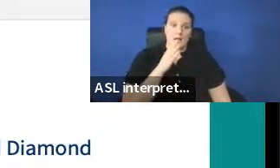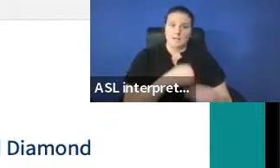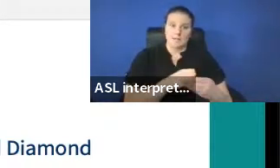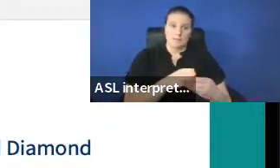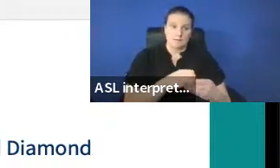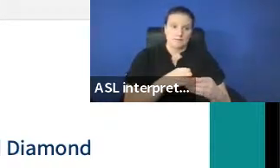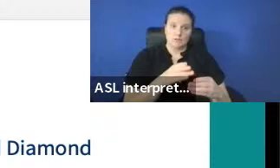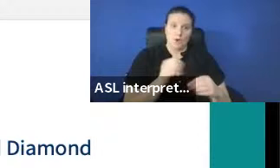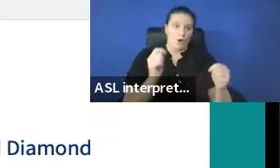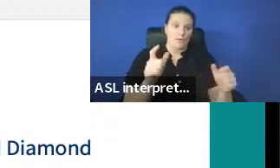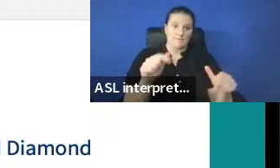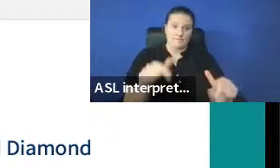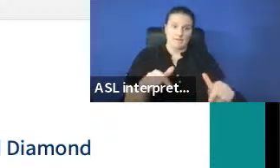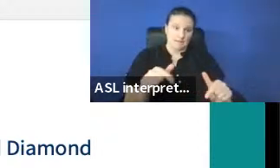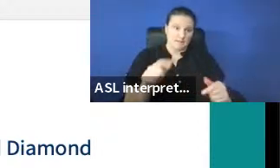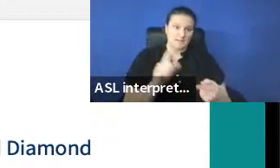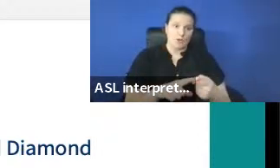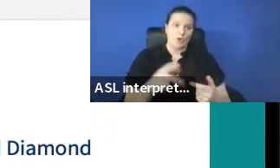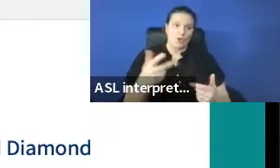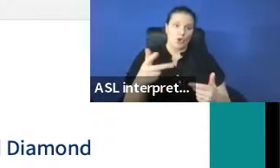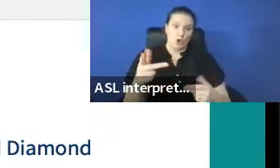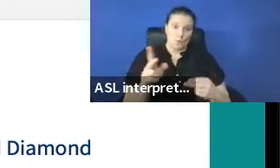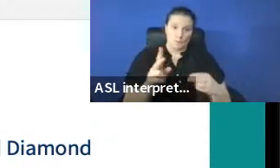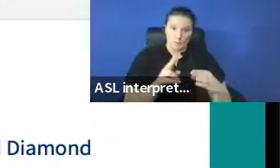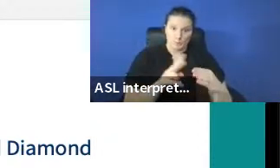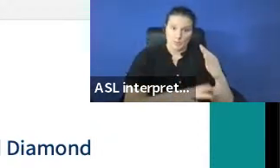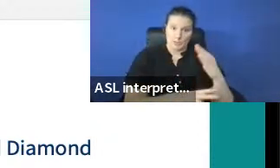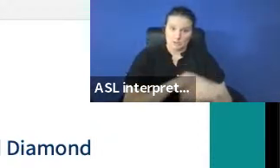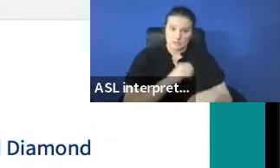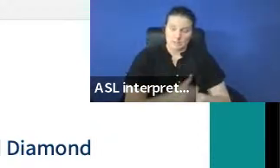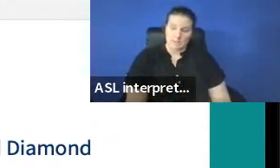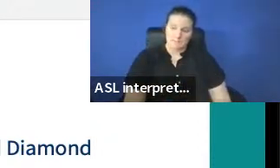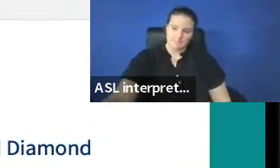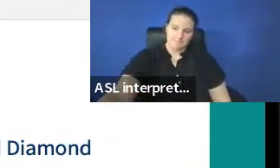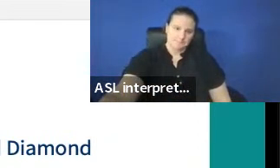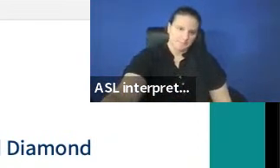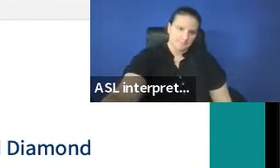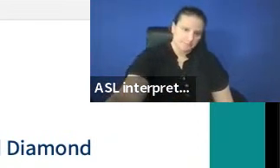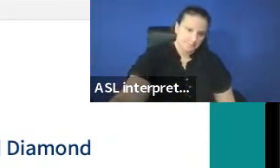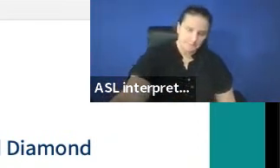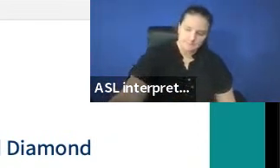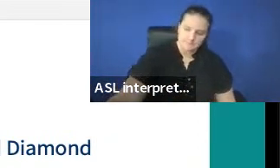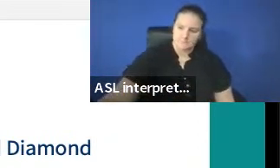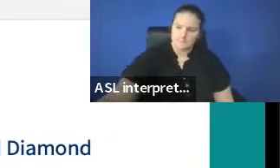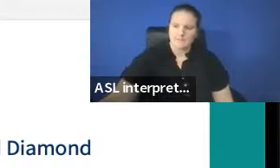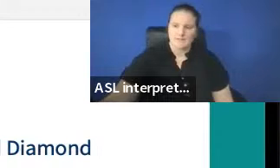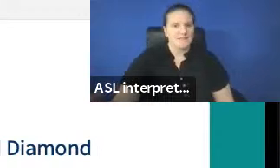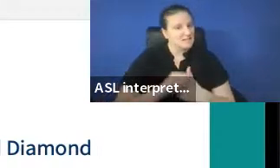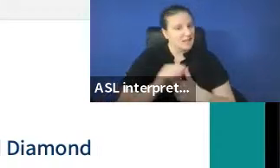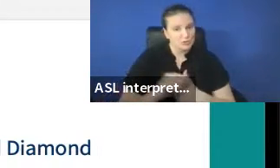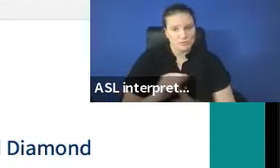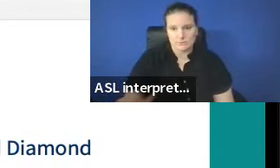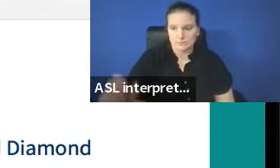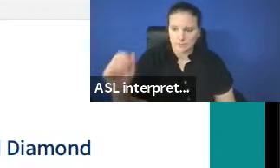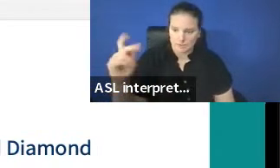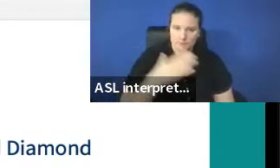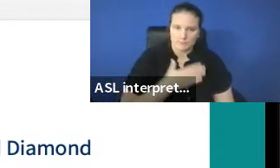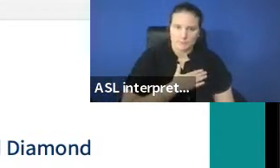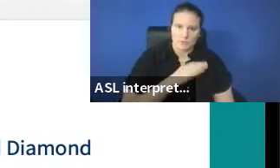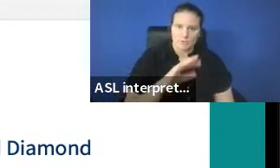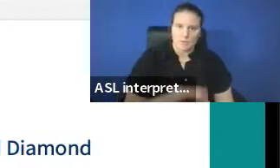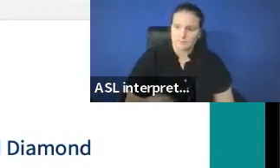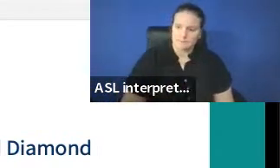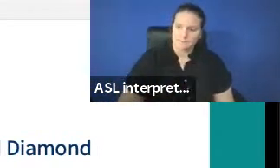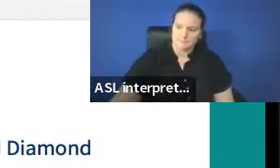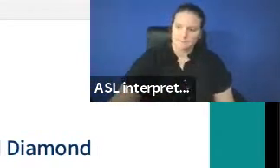at all until we get a 3rd bridge put in. So anyway, this is really dangerous. Okay, I appreciate your comments.